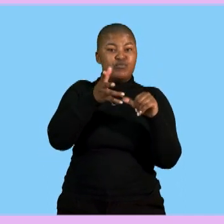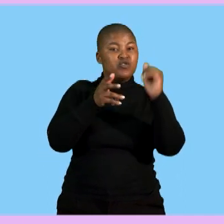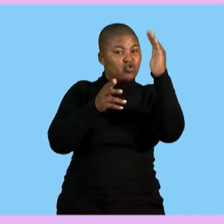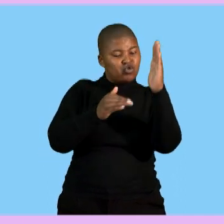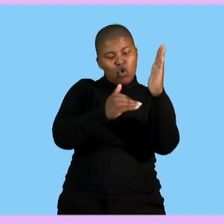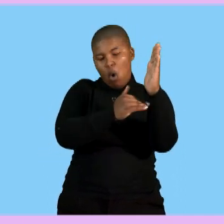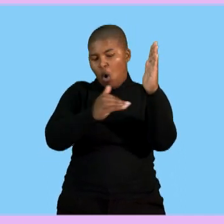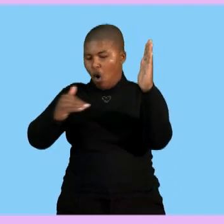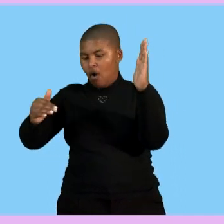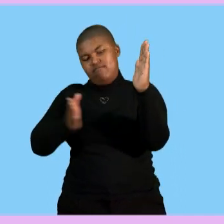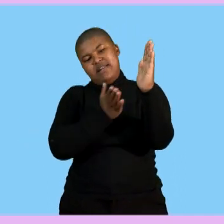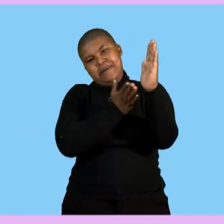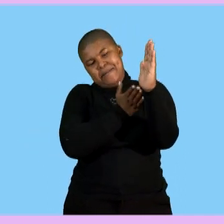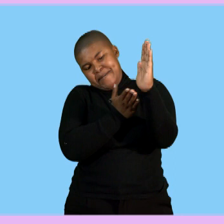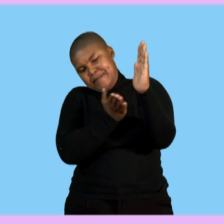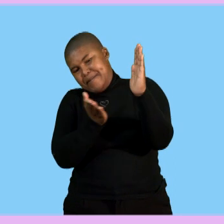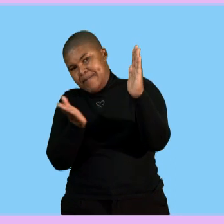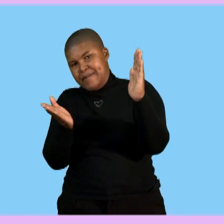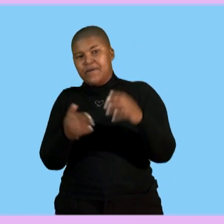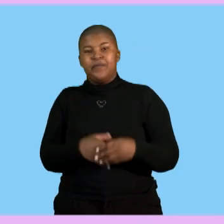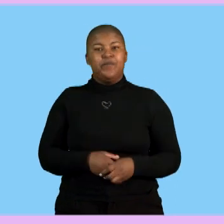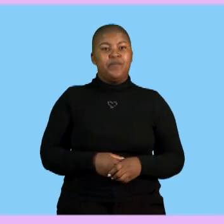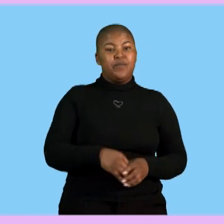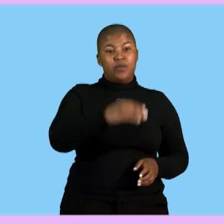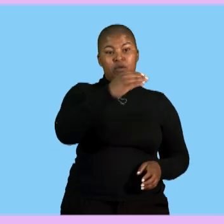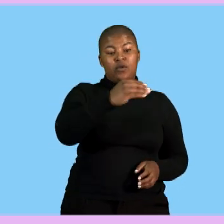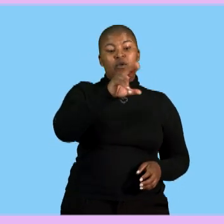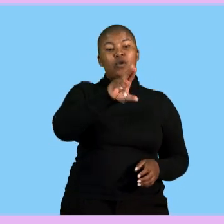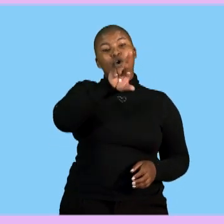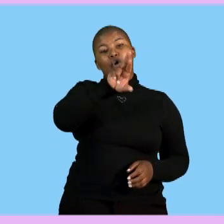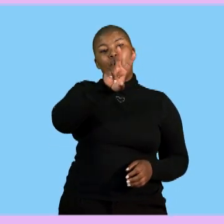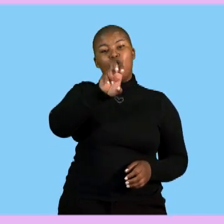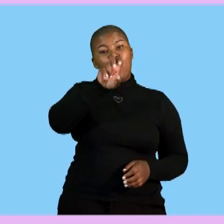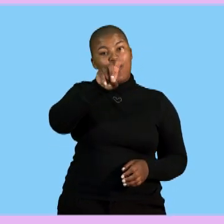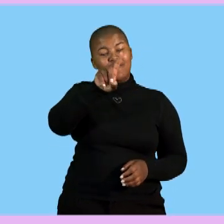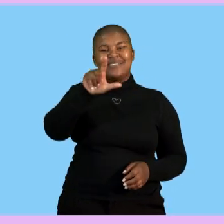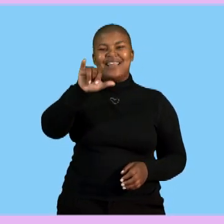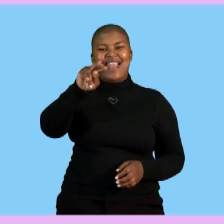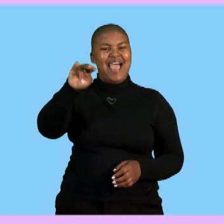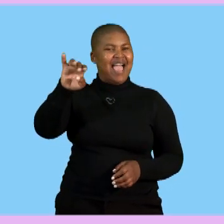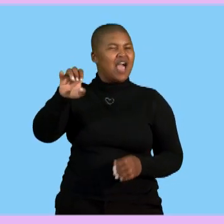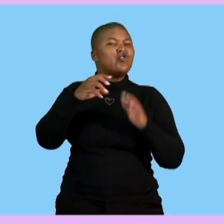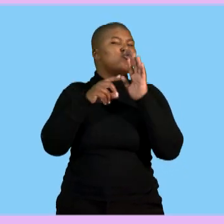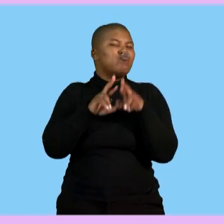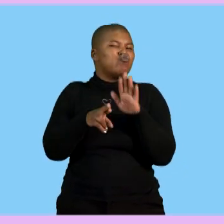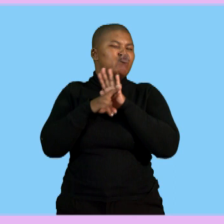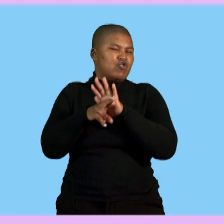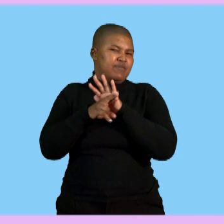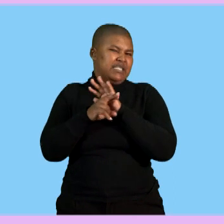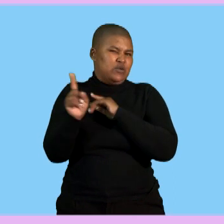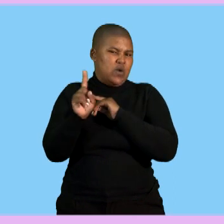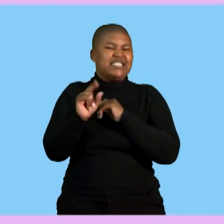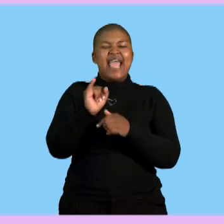a horizontal line. A curved line, also called a non-linear graph, it mostly